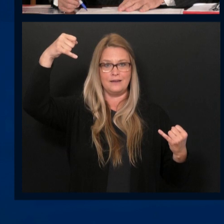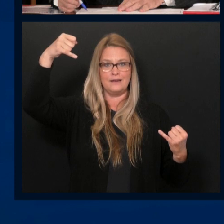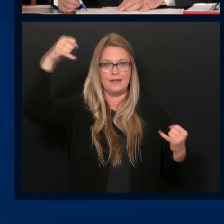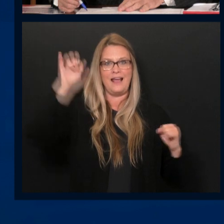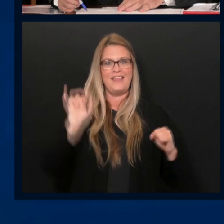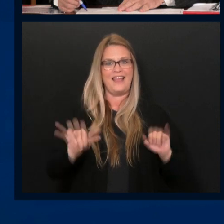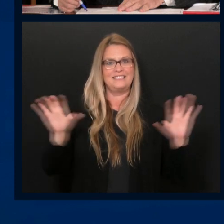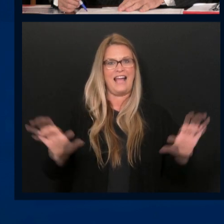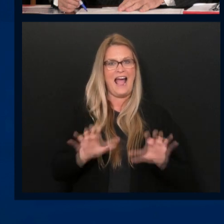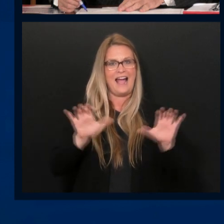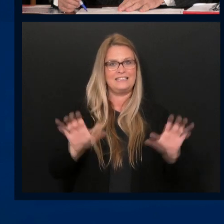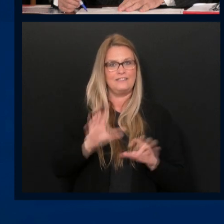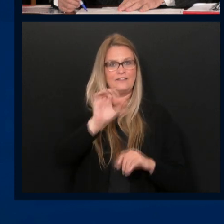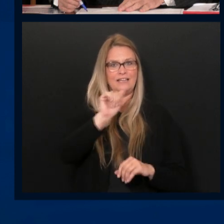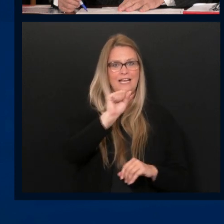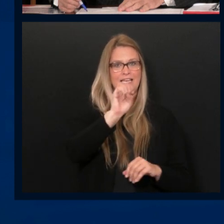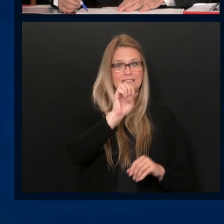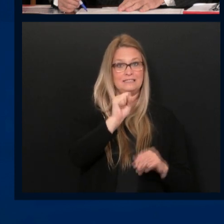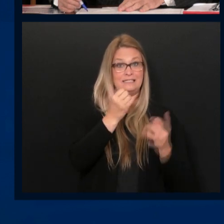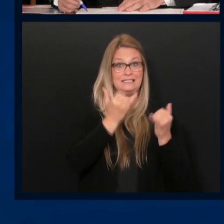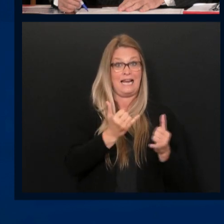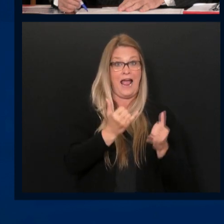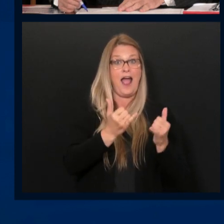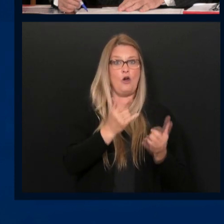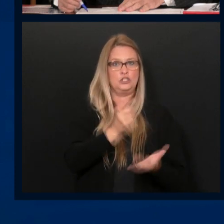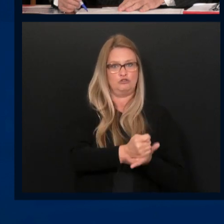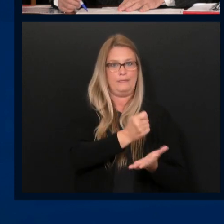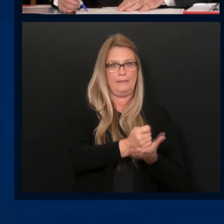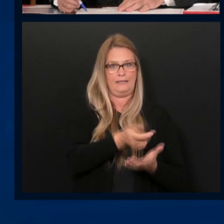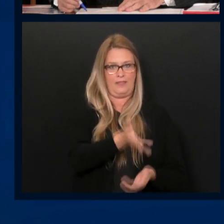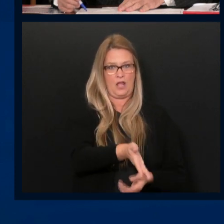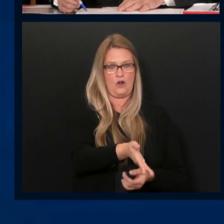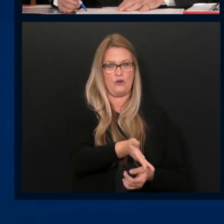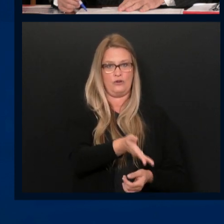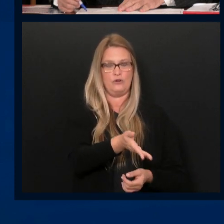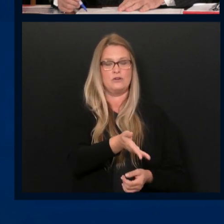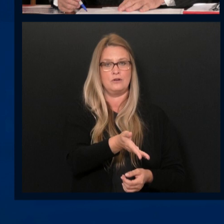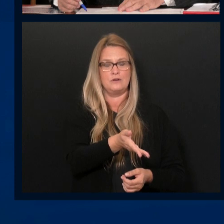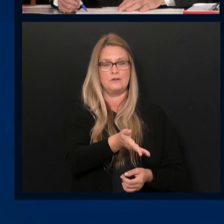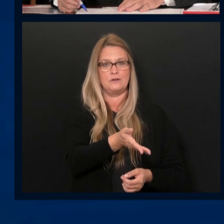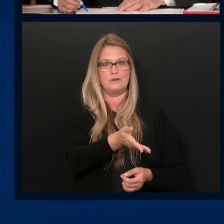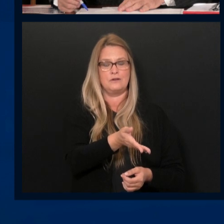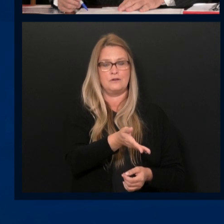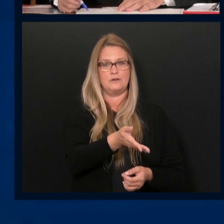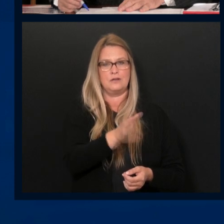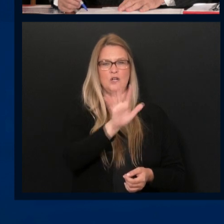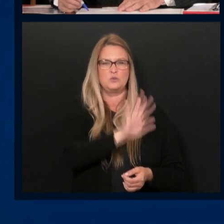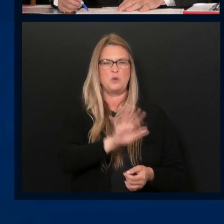active cases that we're treating, which is somewhere it looks like around